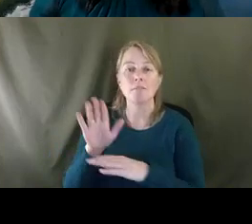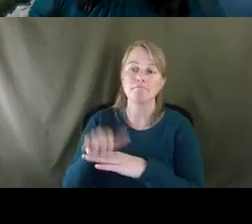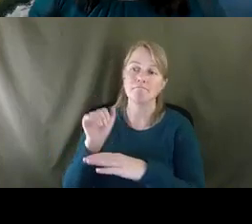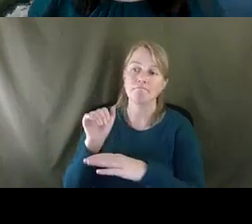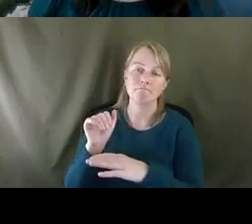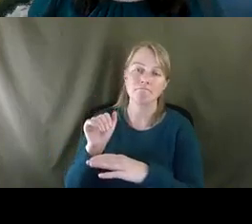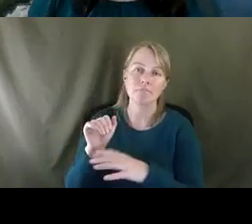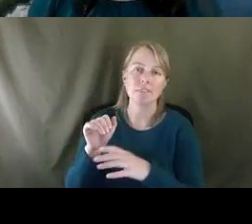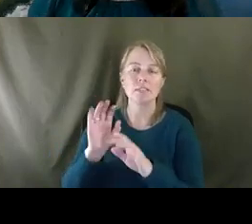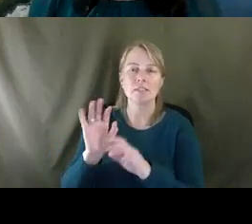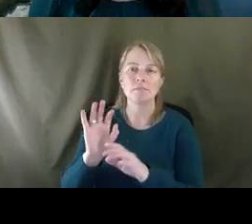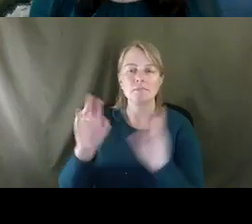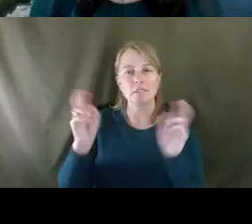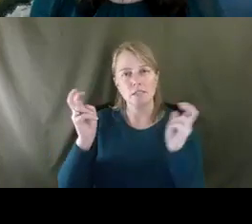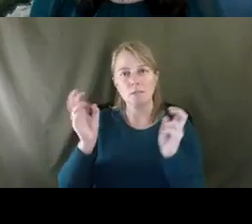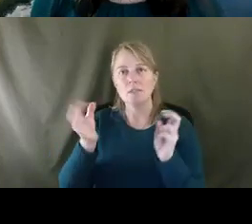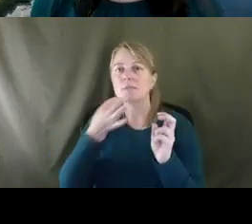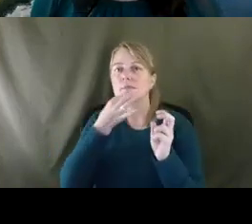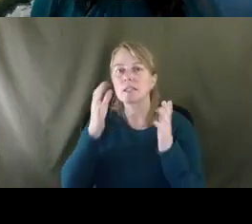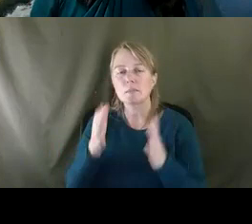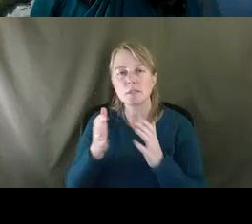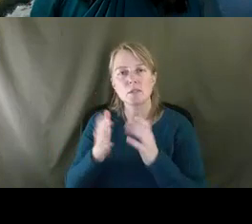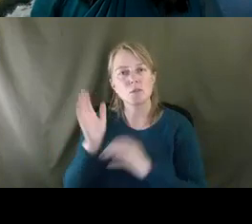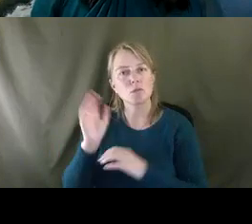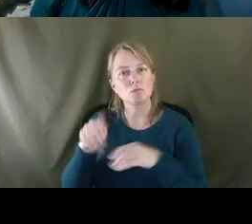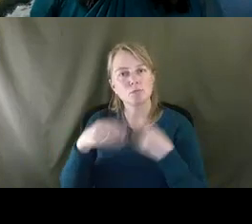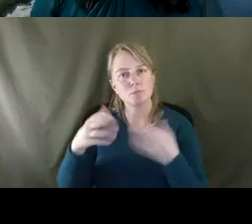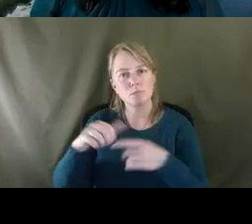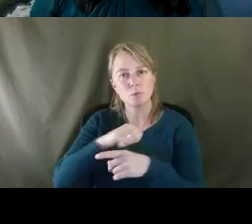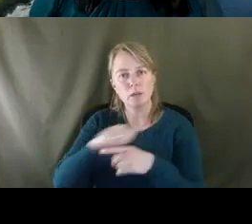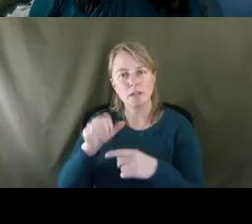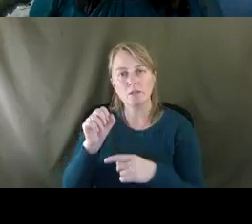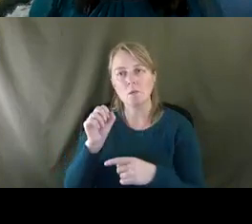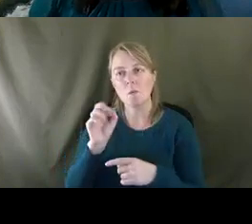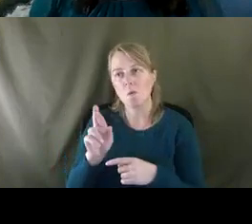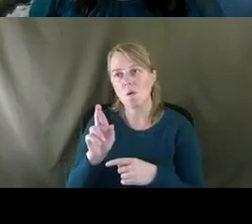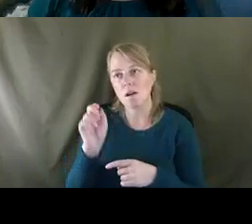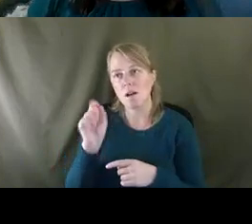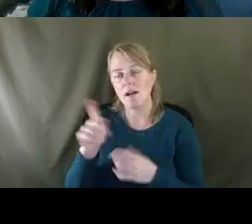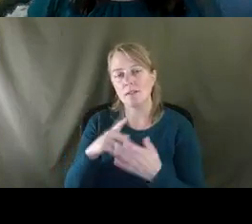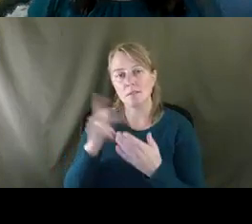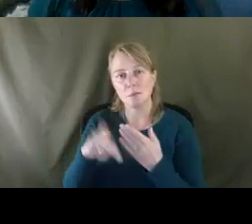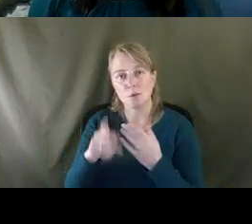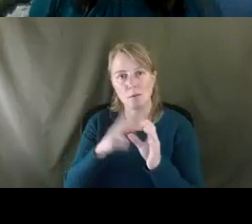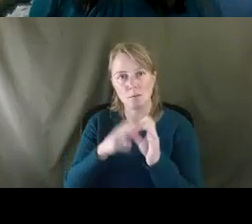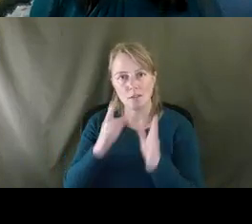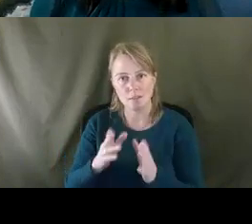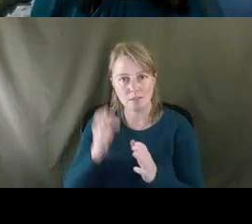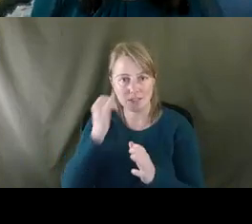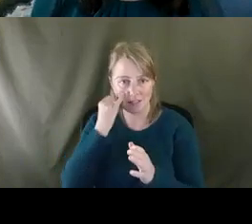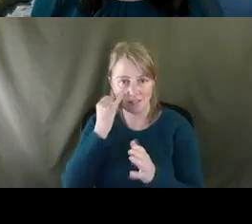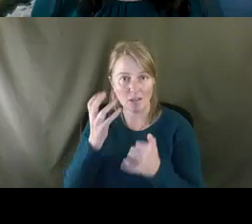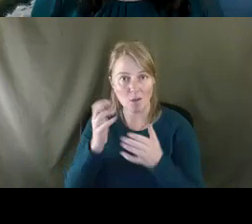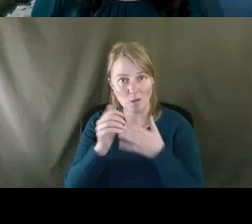experts from across your organization to guest host these trainings. Or you could even ask program participants if they would like to